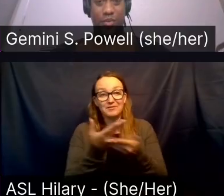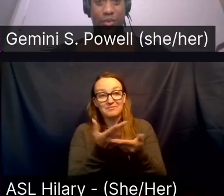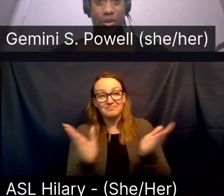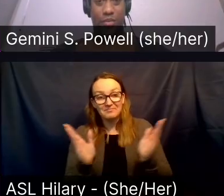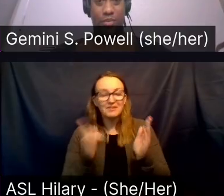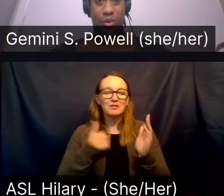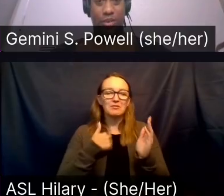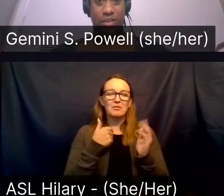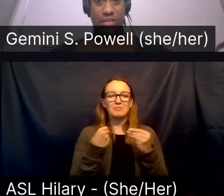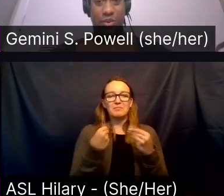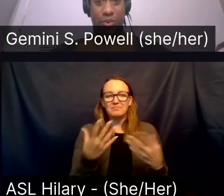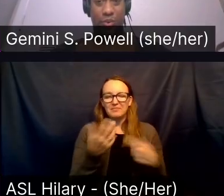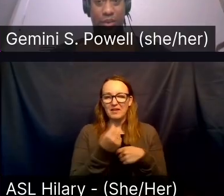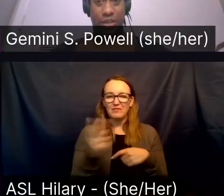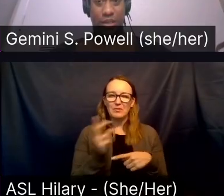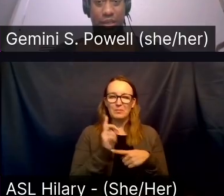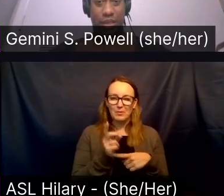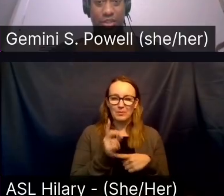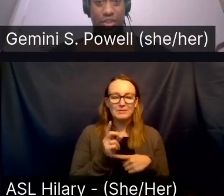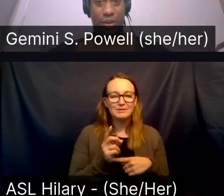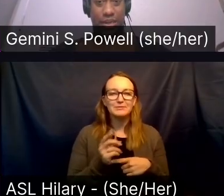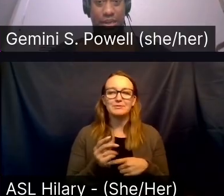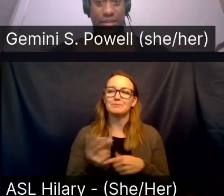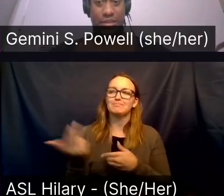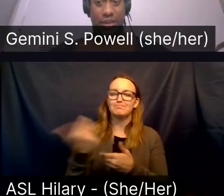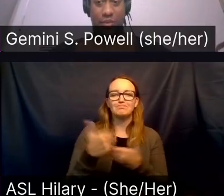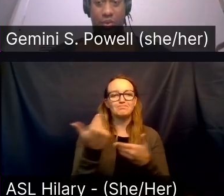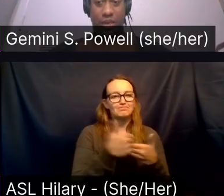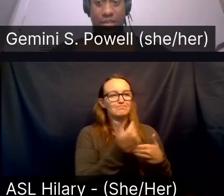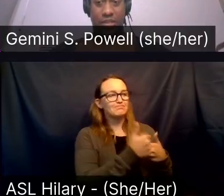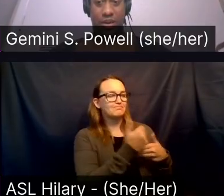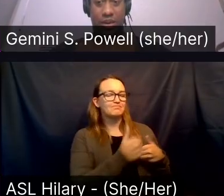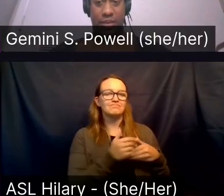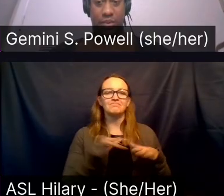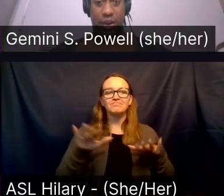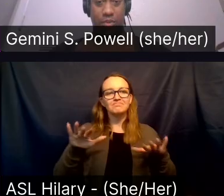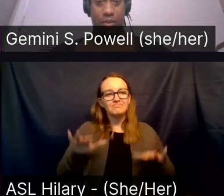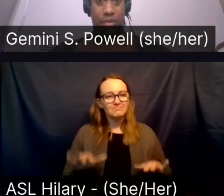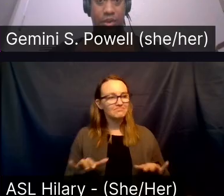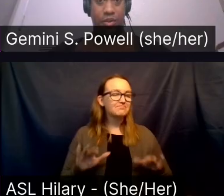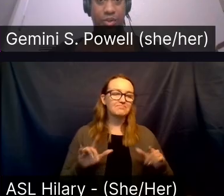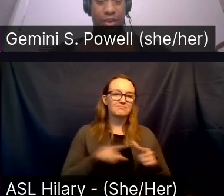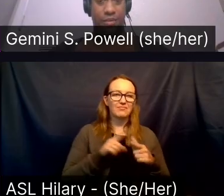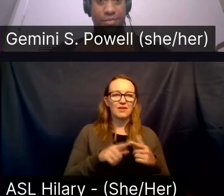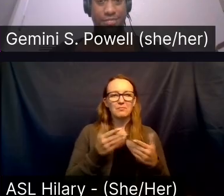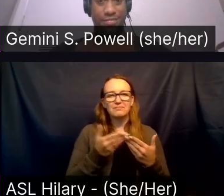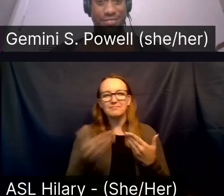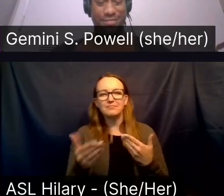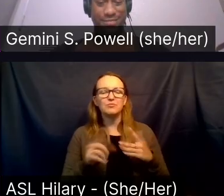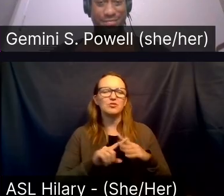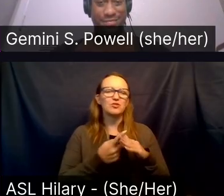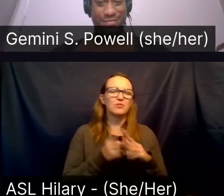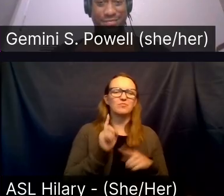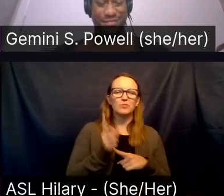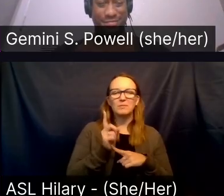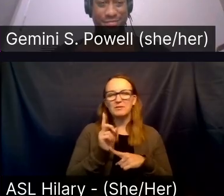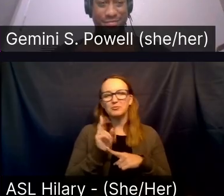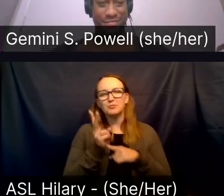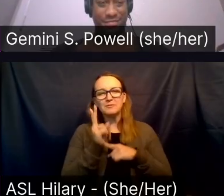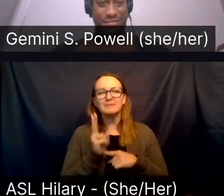guys a few more moments to join us, and we'll get started in probably a minute or two here.